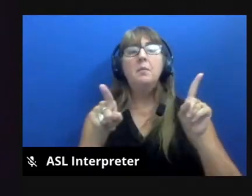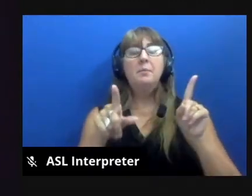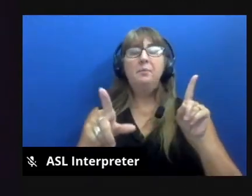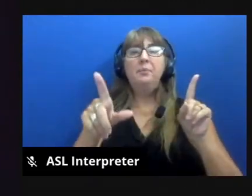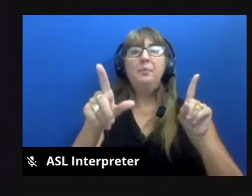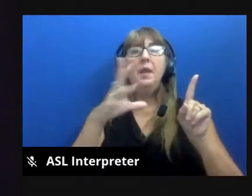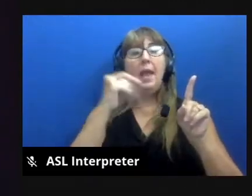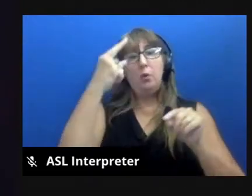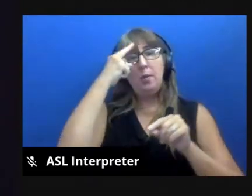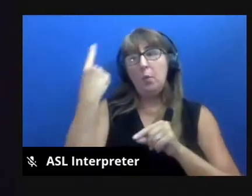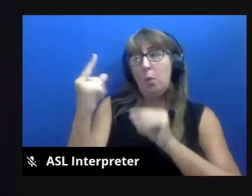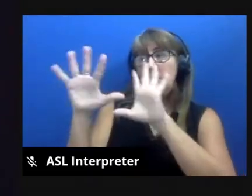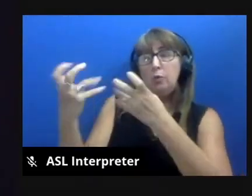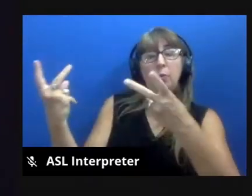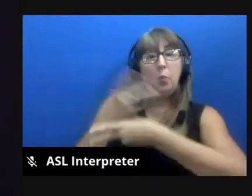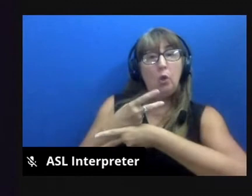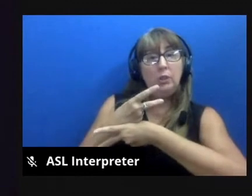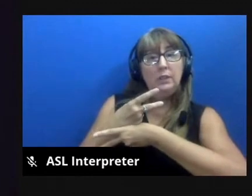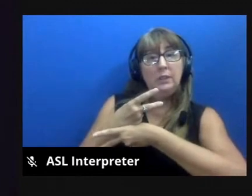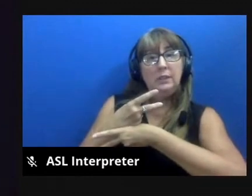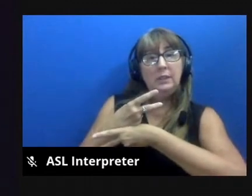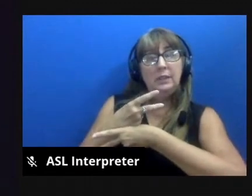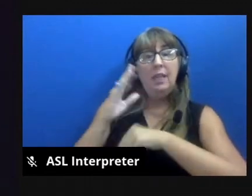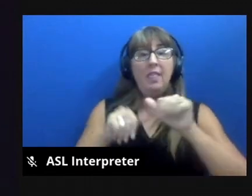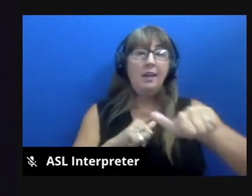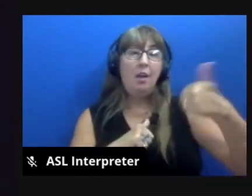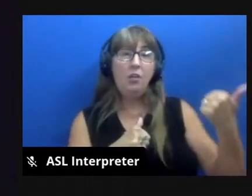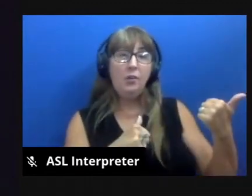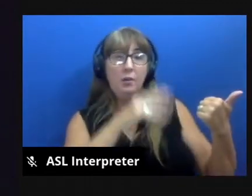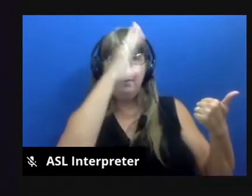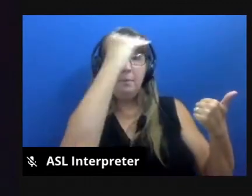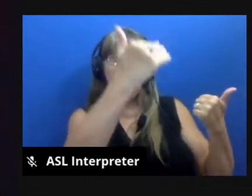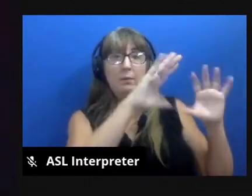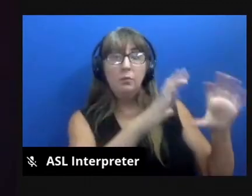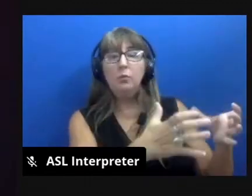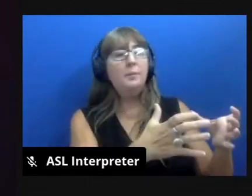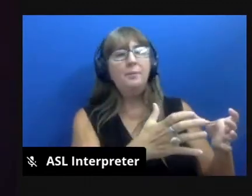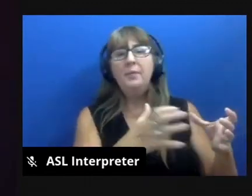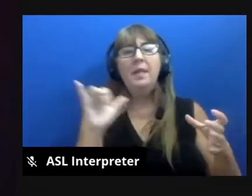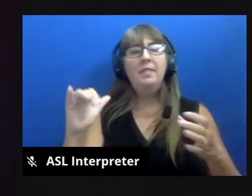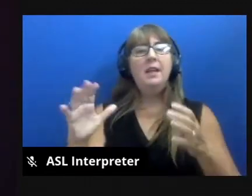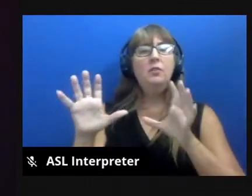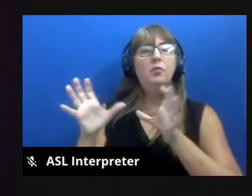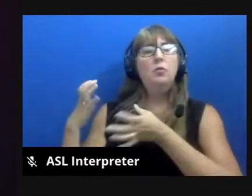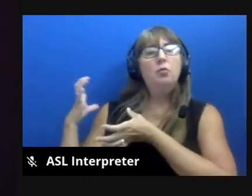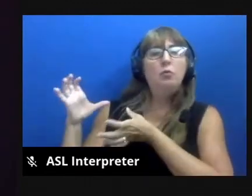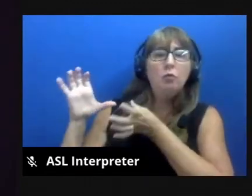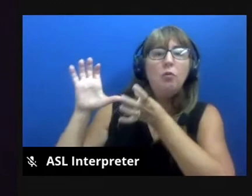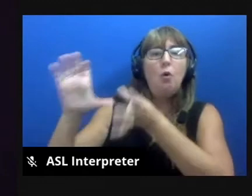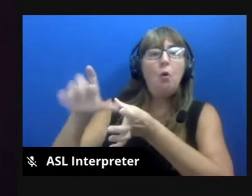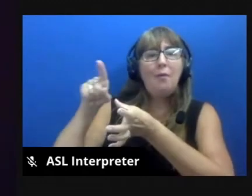of men have it worse, have worse sexism than others, is to load a particular culture